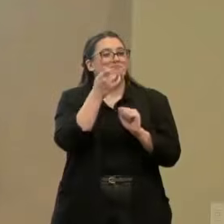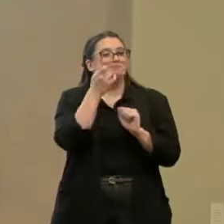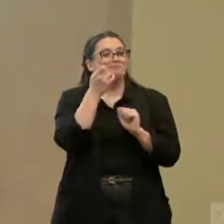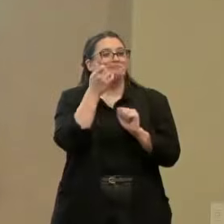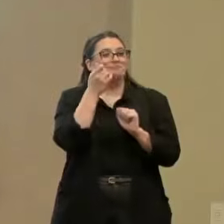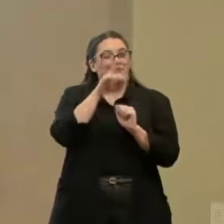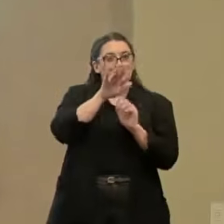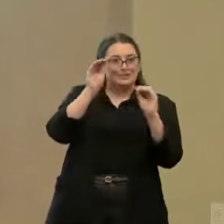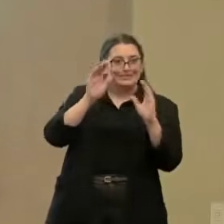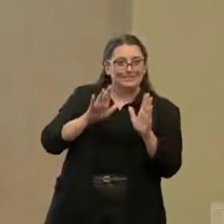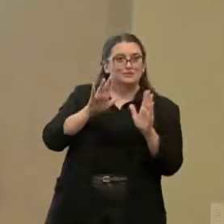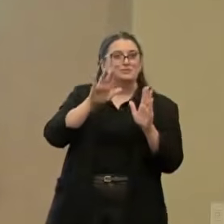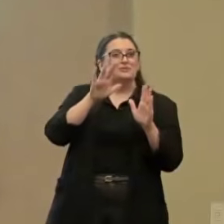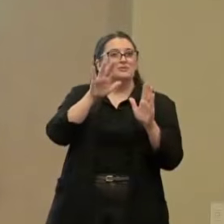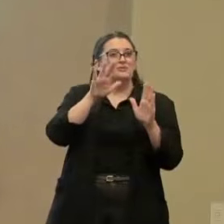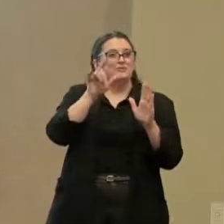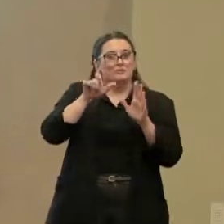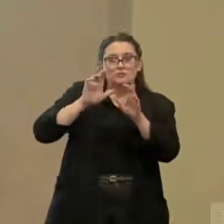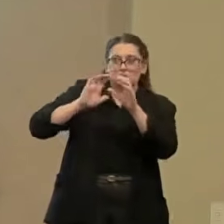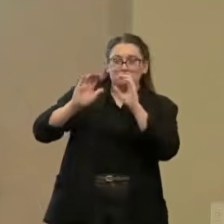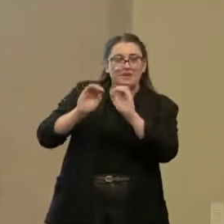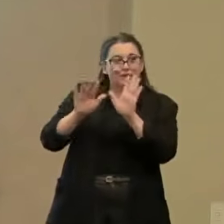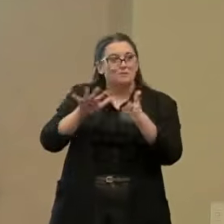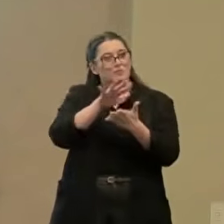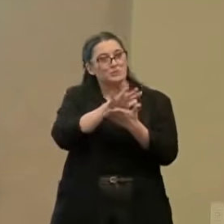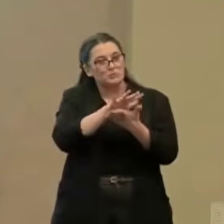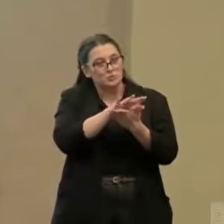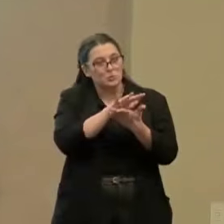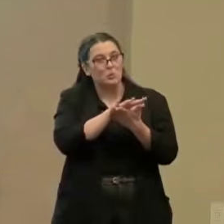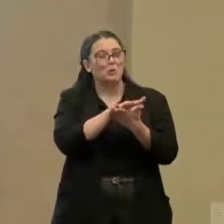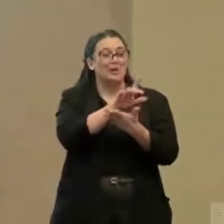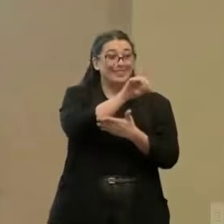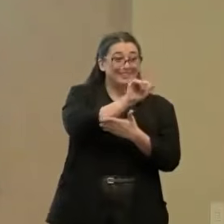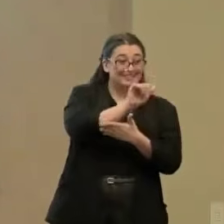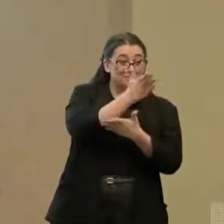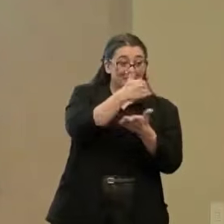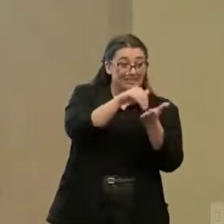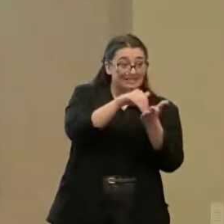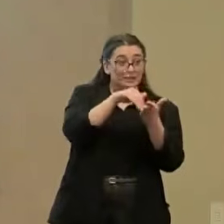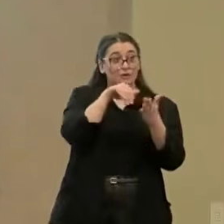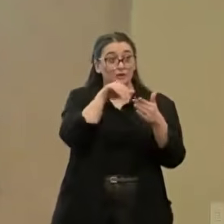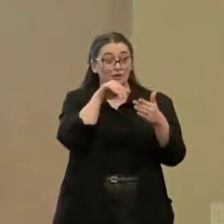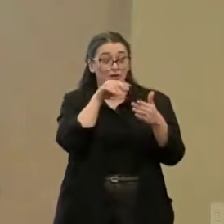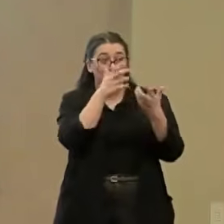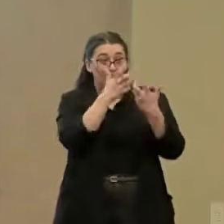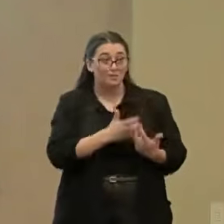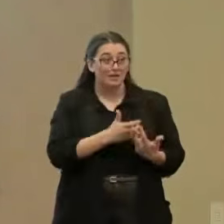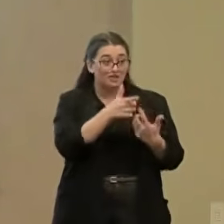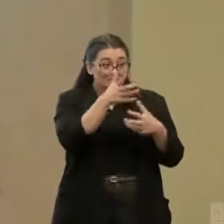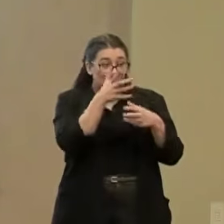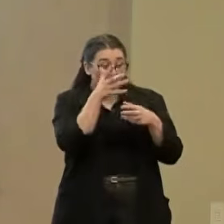communicate with your teachers, with the school, with the disability center, see if you can